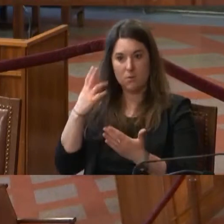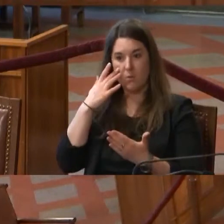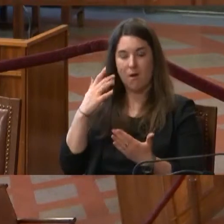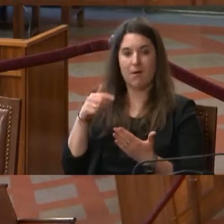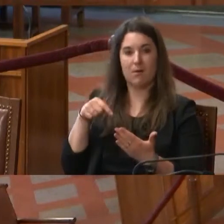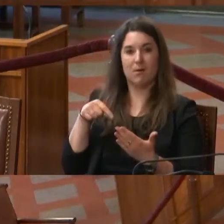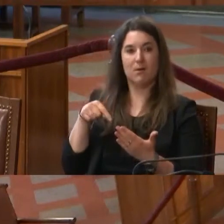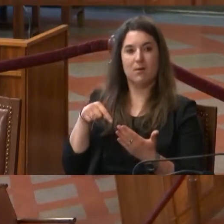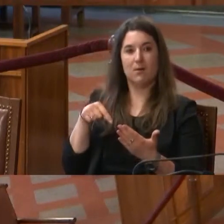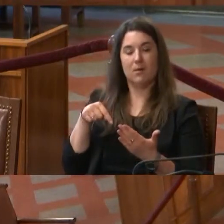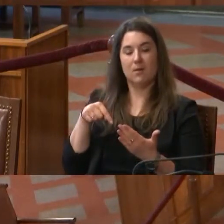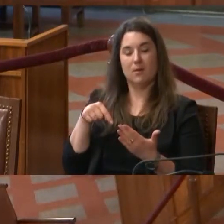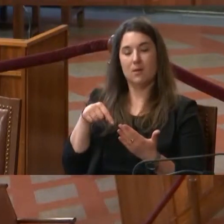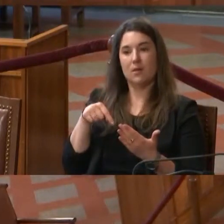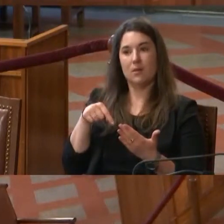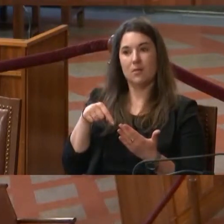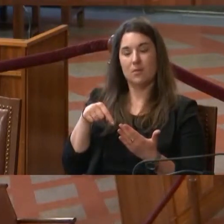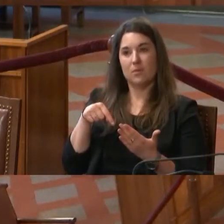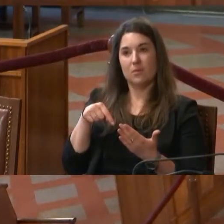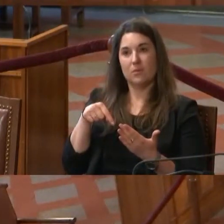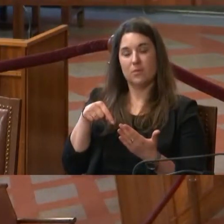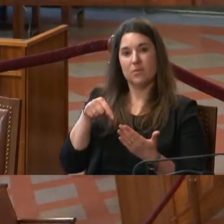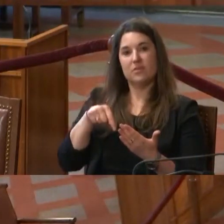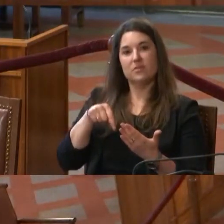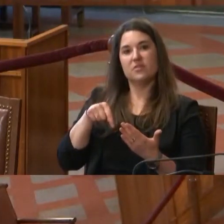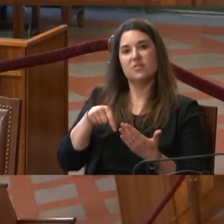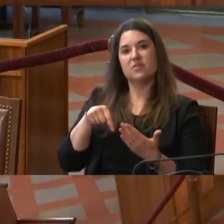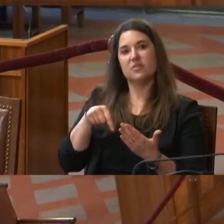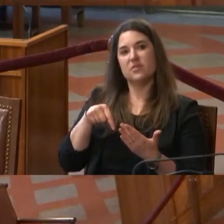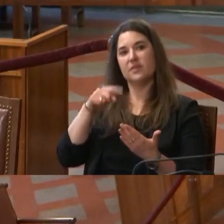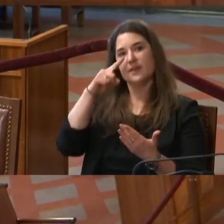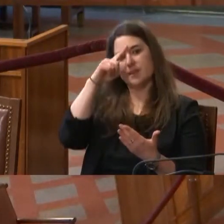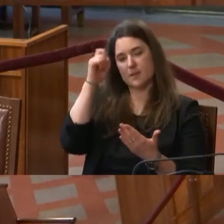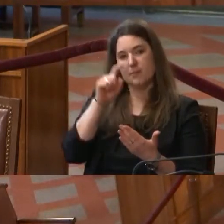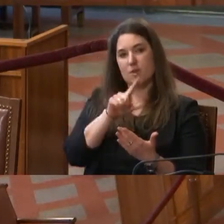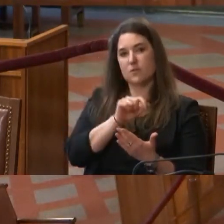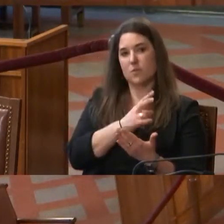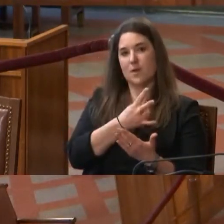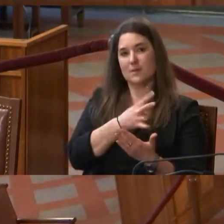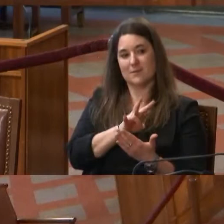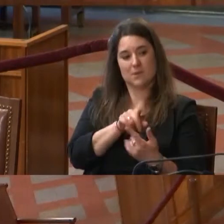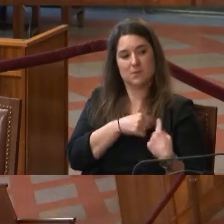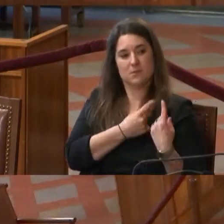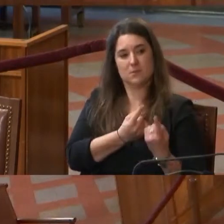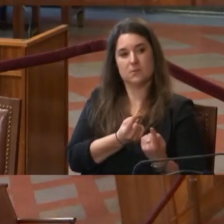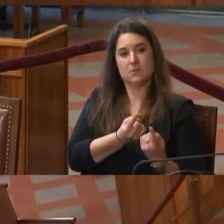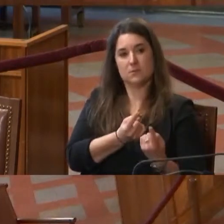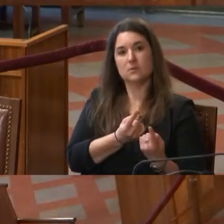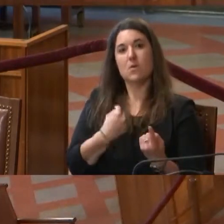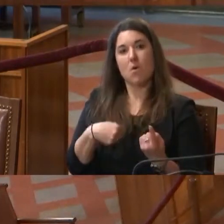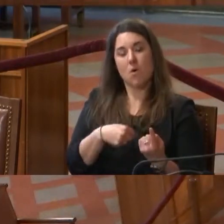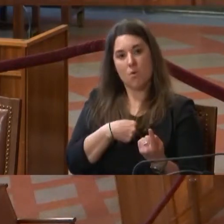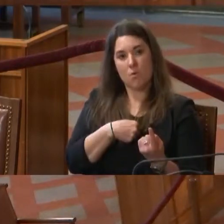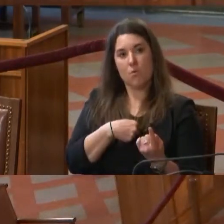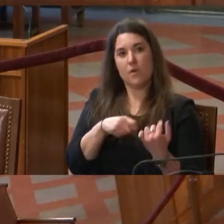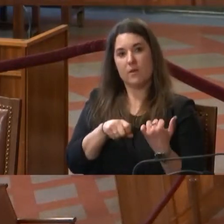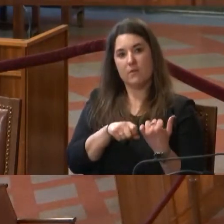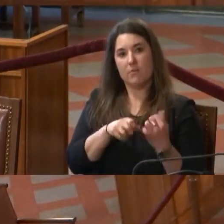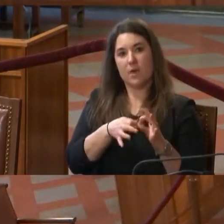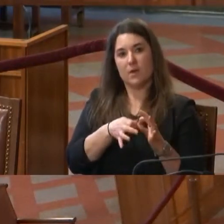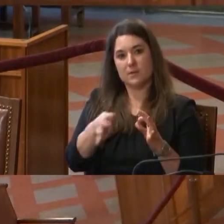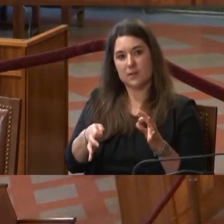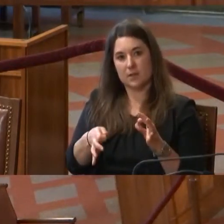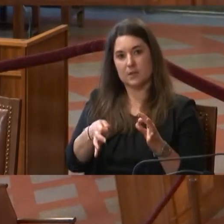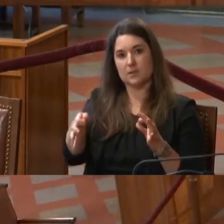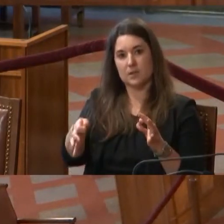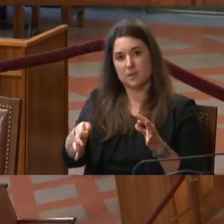this must be since the summer of 2017, we have been extending